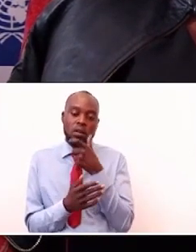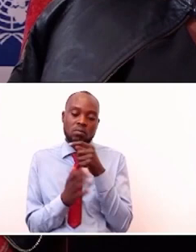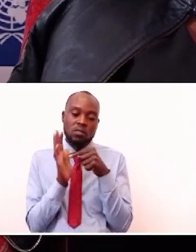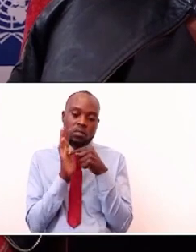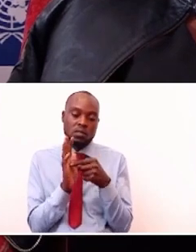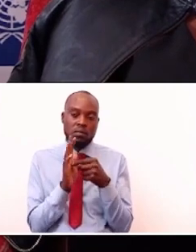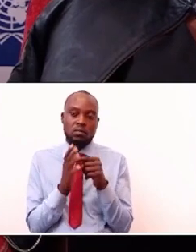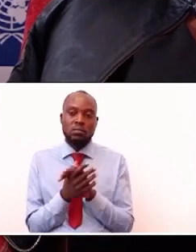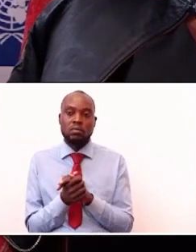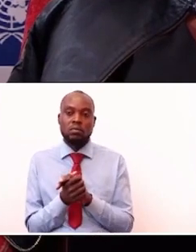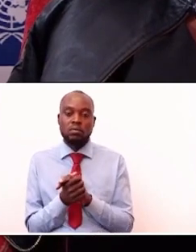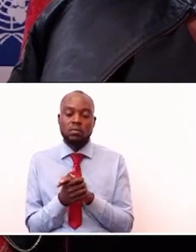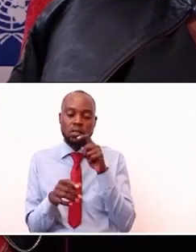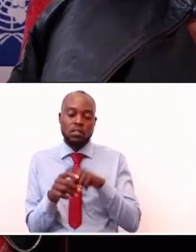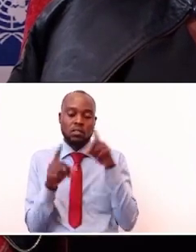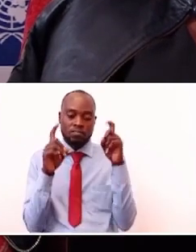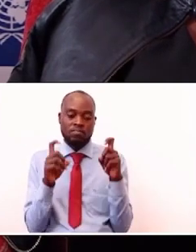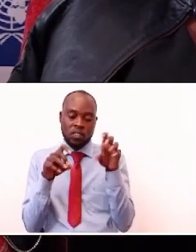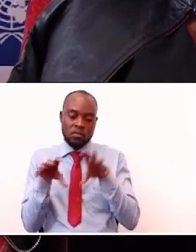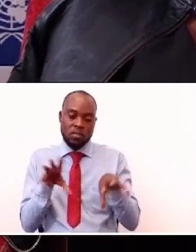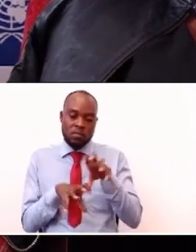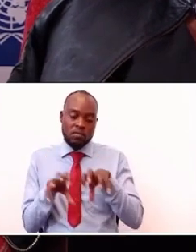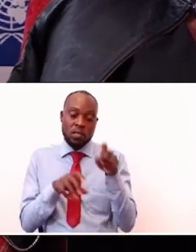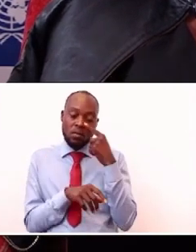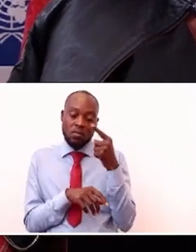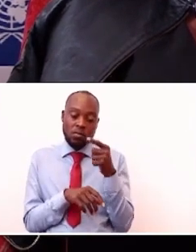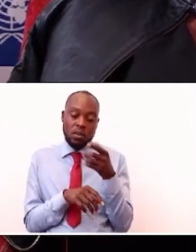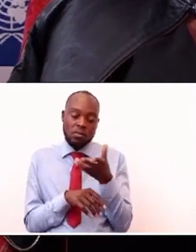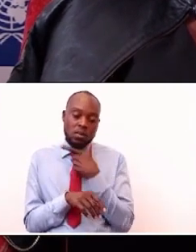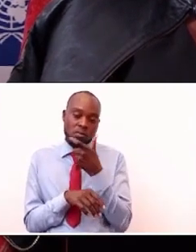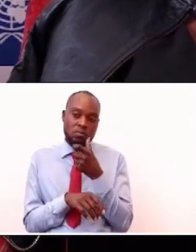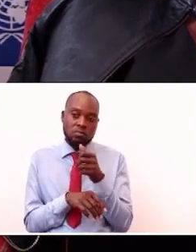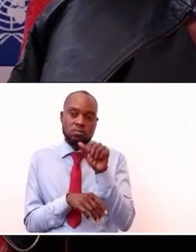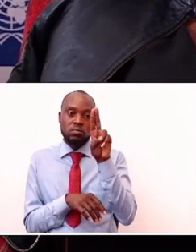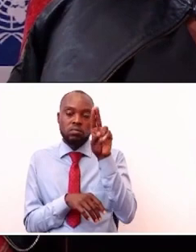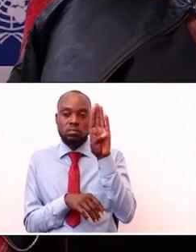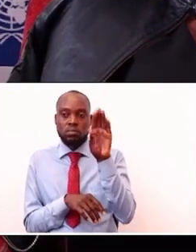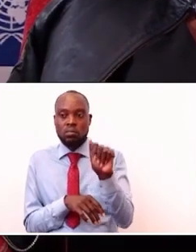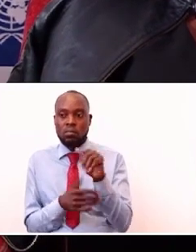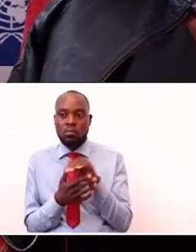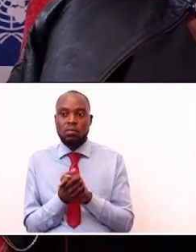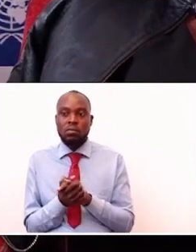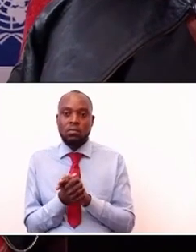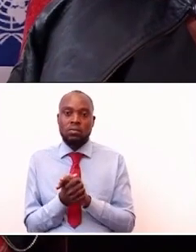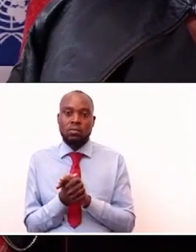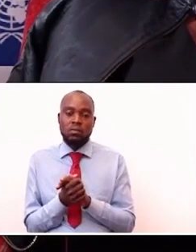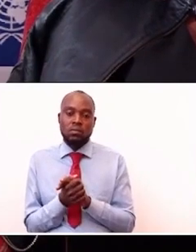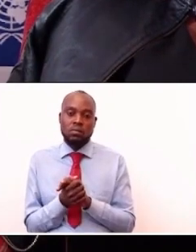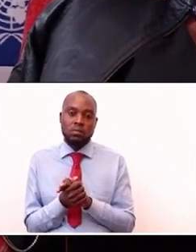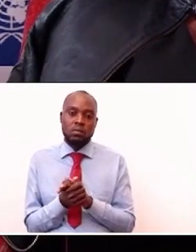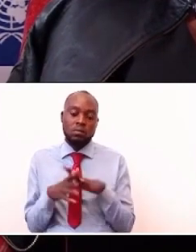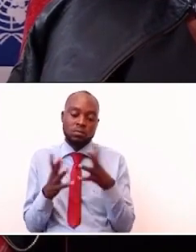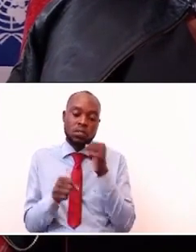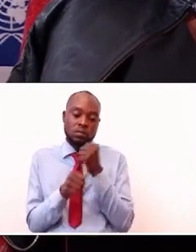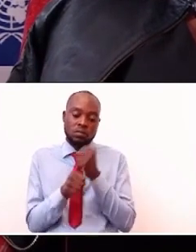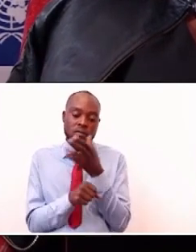example, digital services. We have seen that in the case of Ubers in many of our countries. The very initial reaction